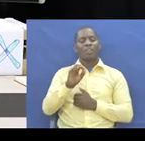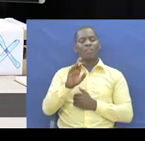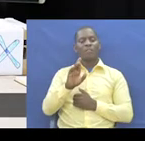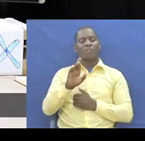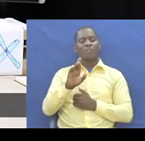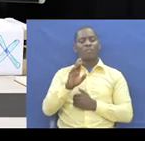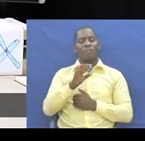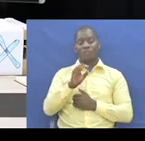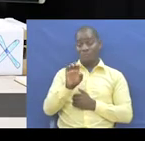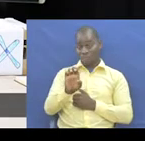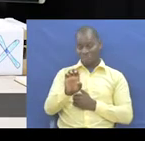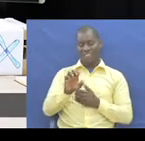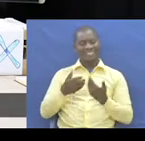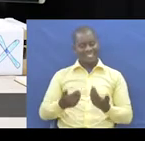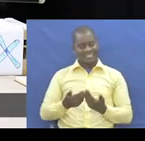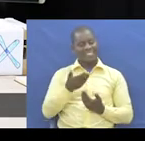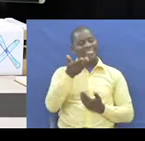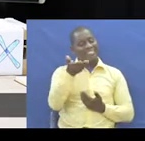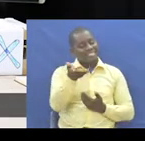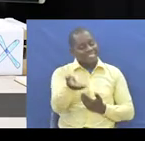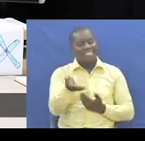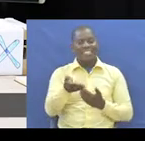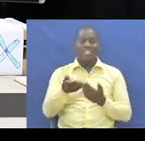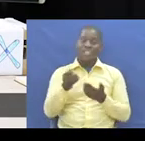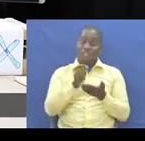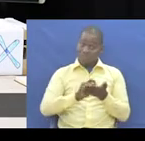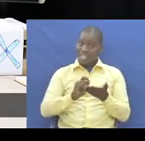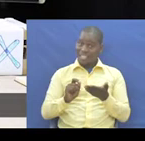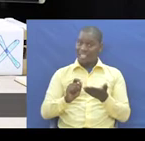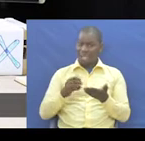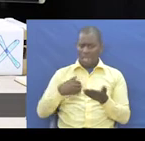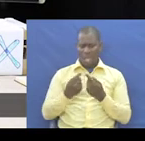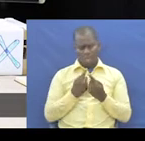detail what is the concept of force. Dear student,